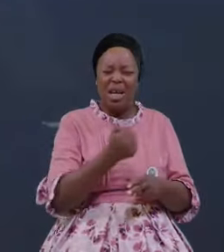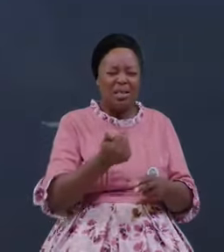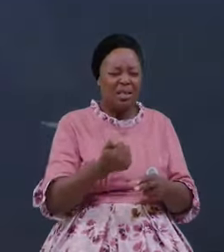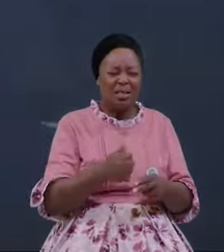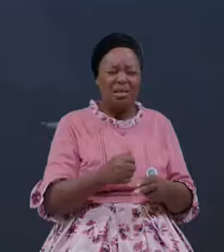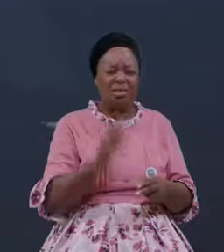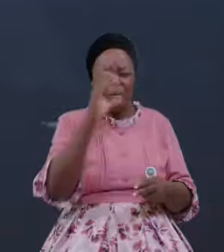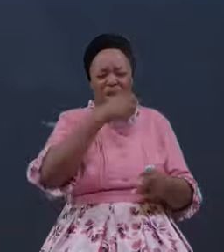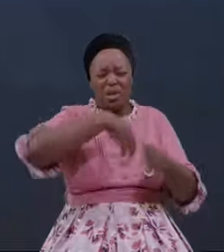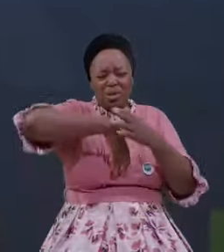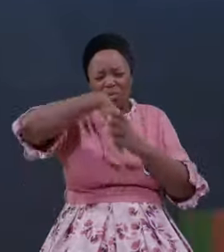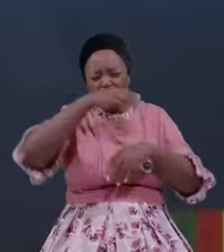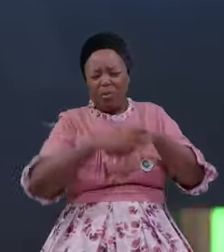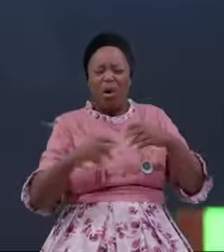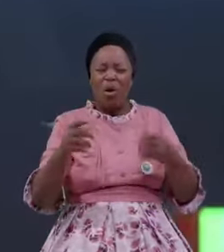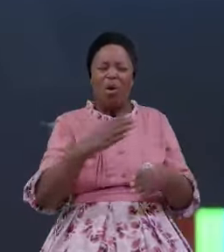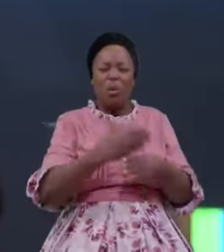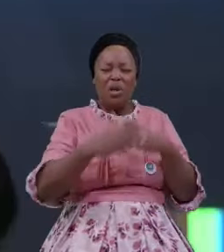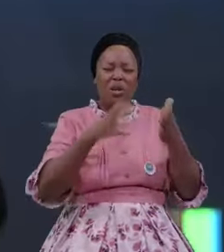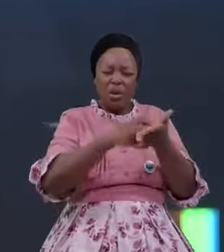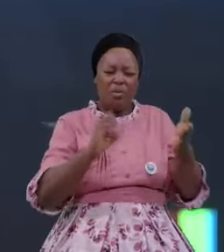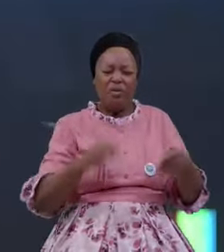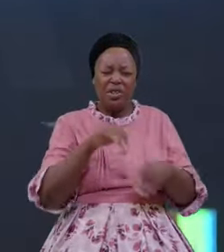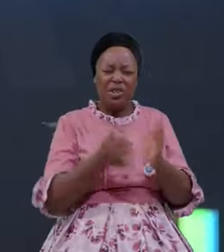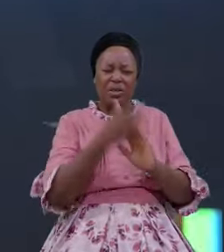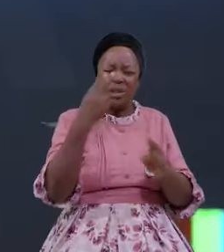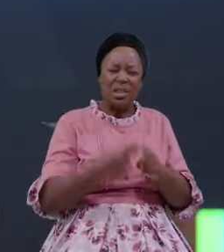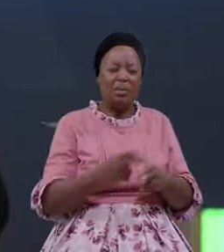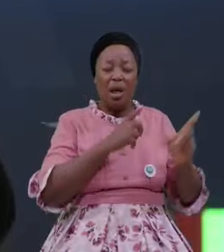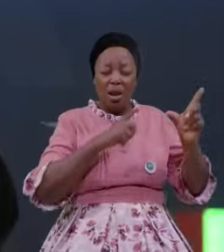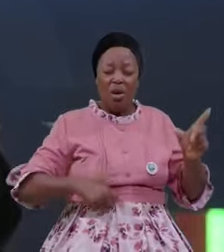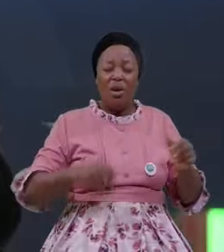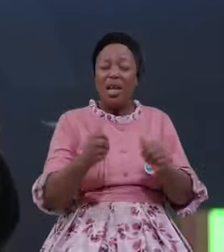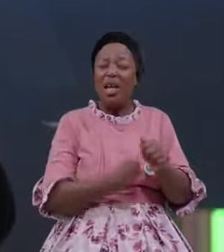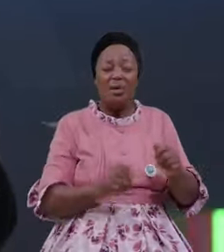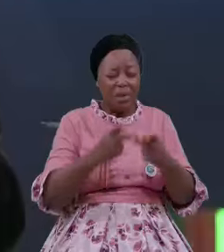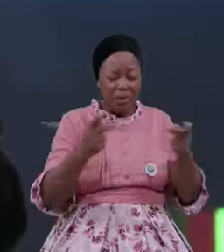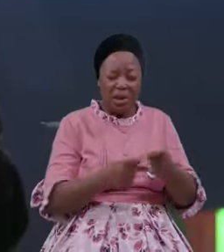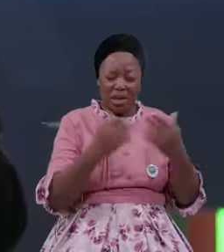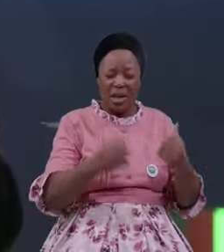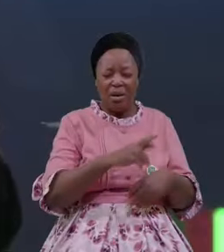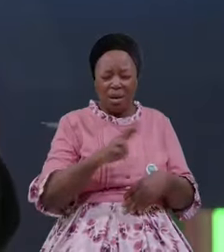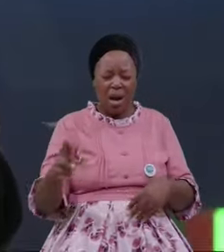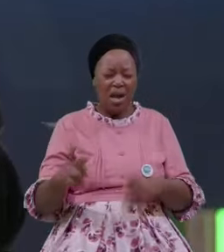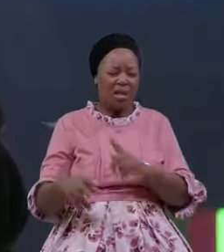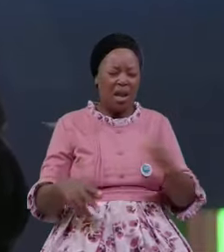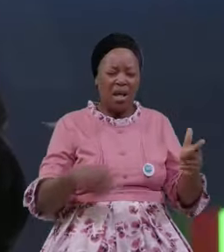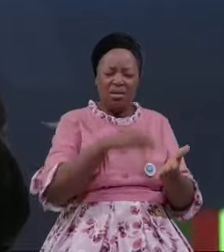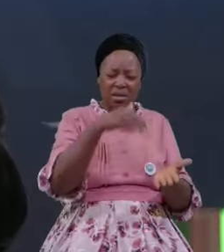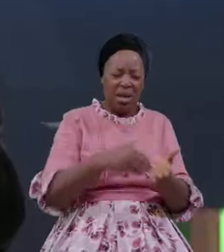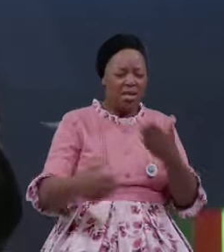completely removed. Lord, everywhere now, right, left, center, back,